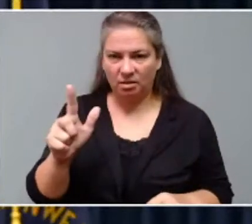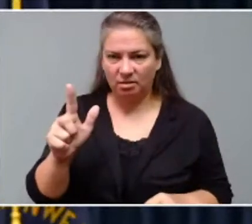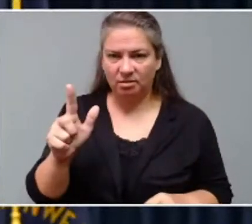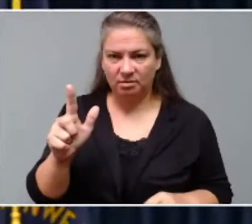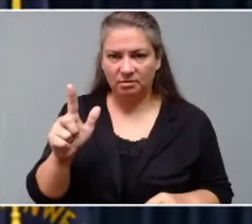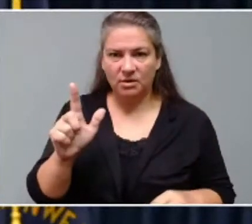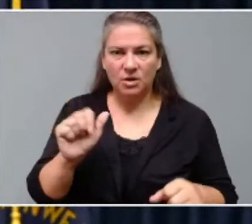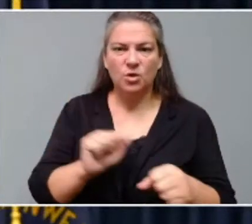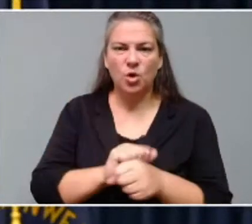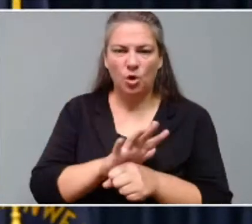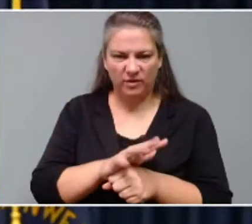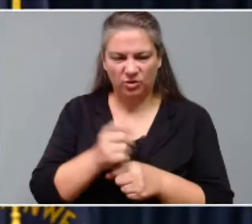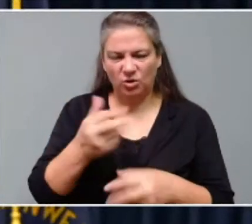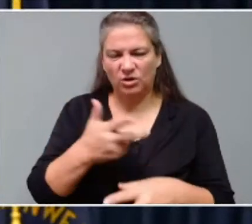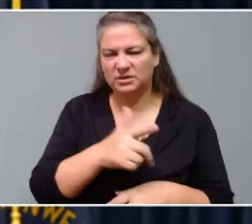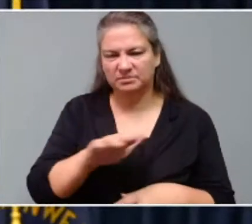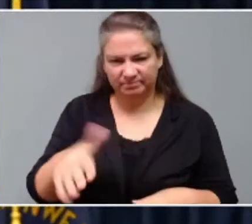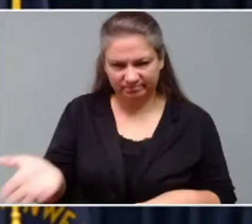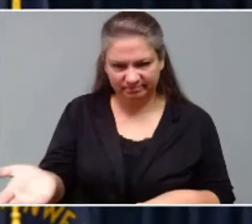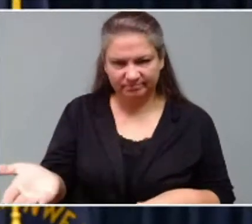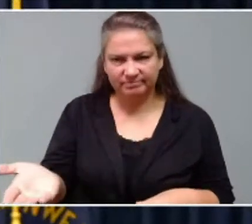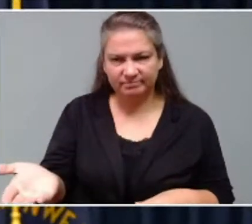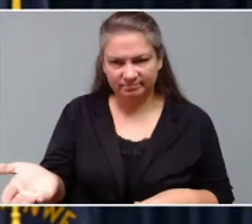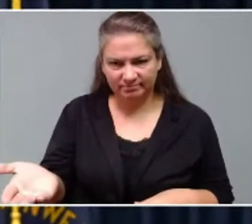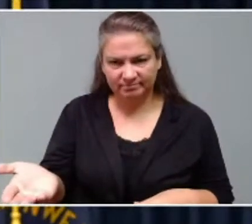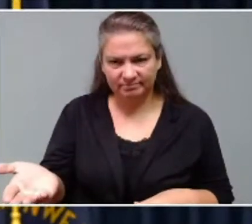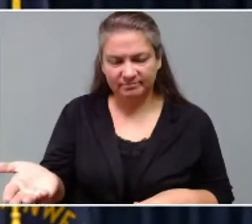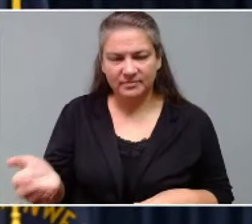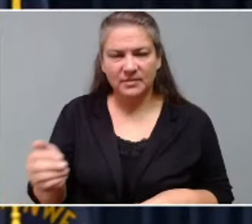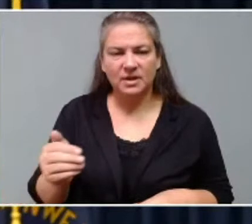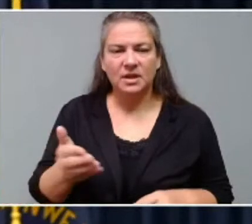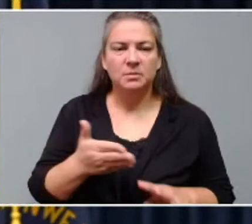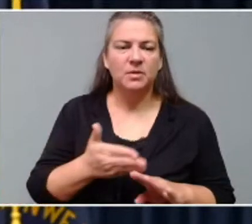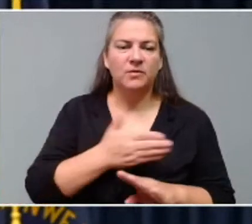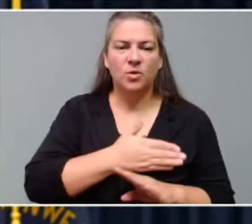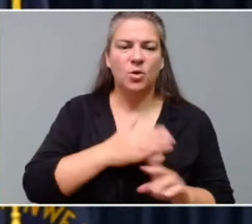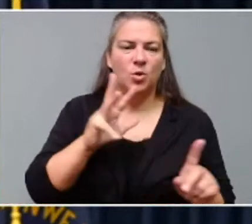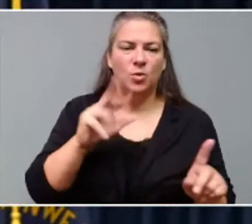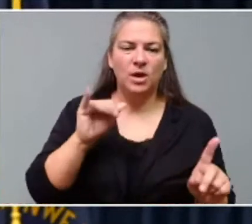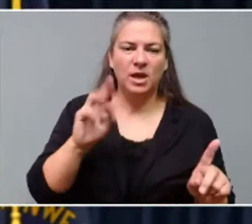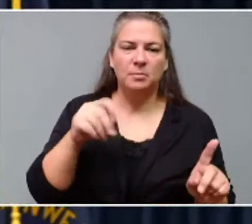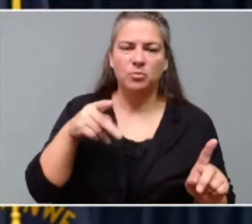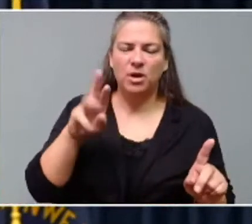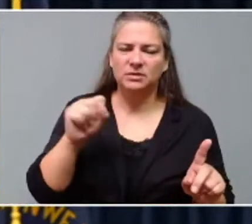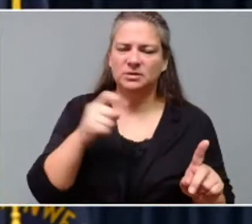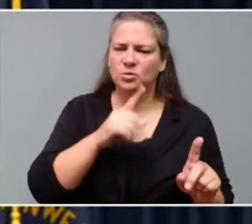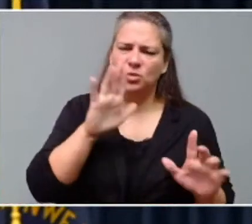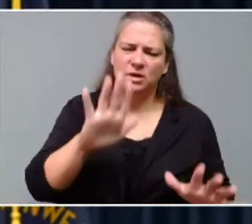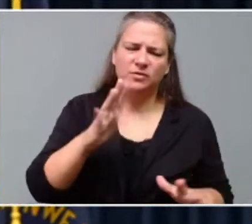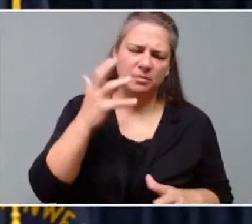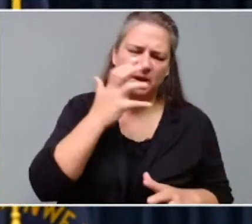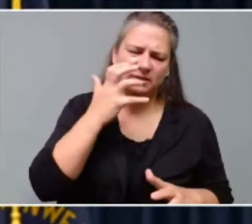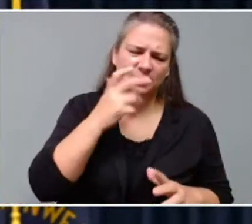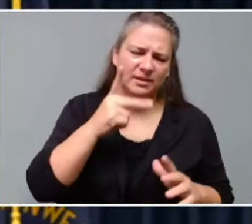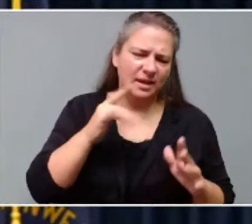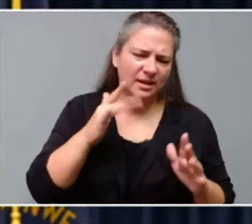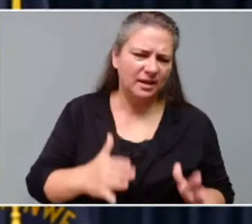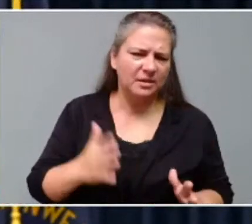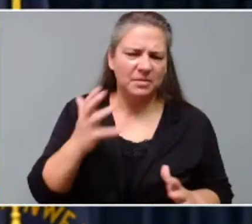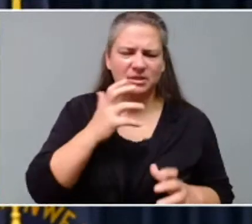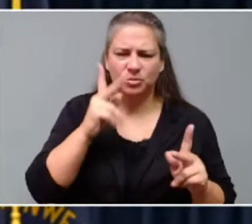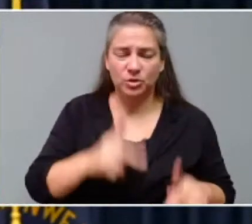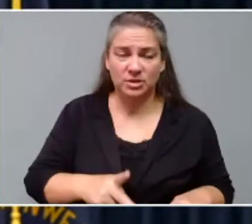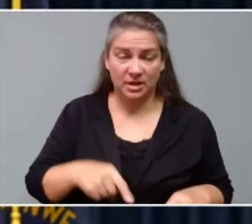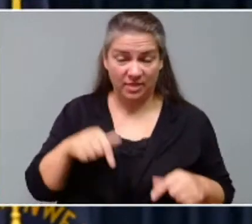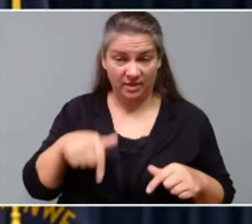on, it was Lillian Press, an amazing person, an amazing Kentuckian. And this one is